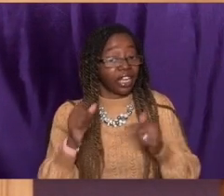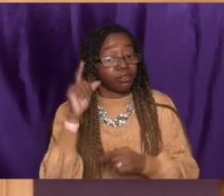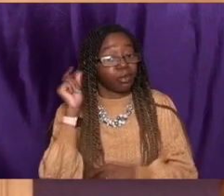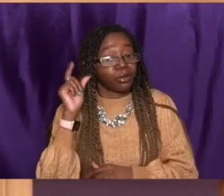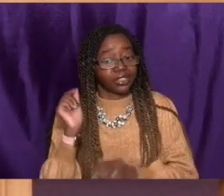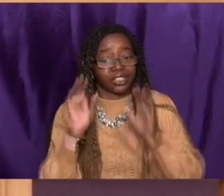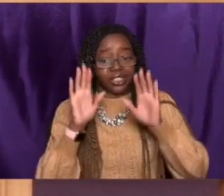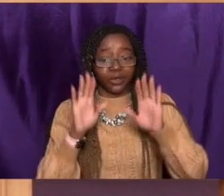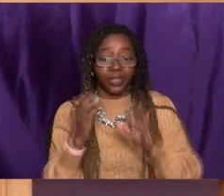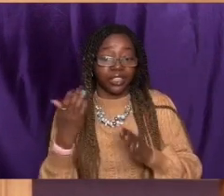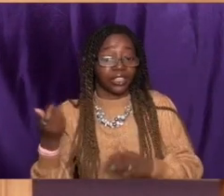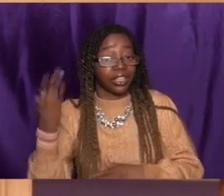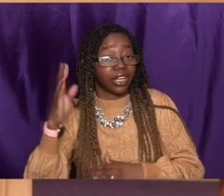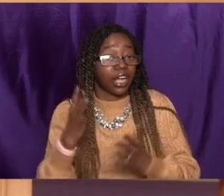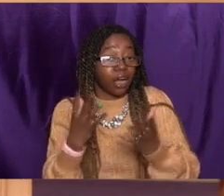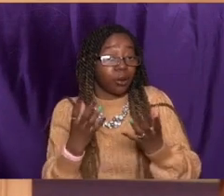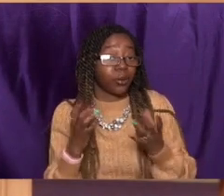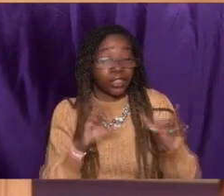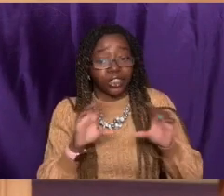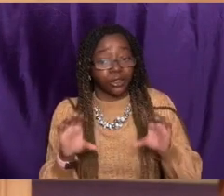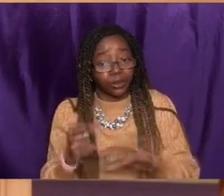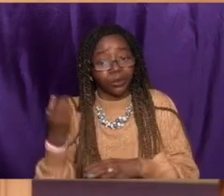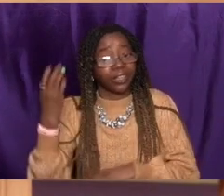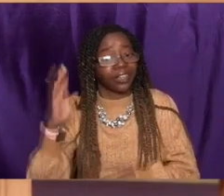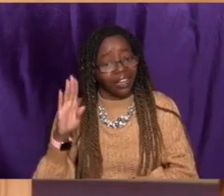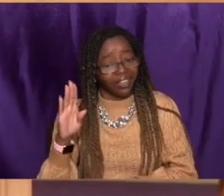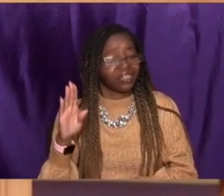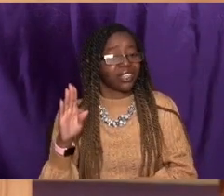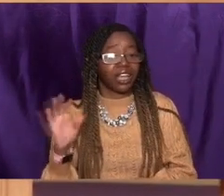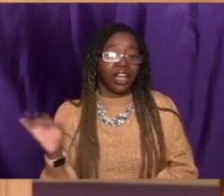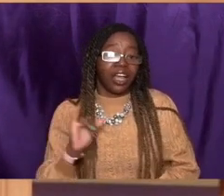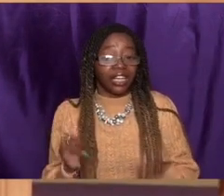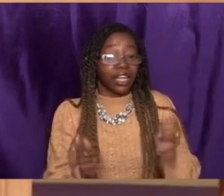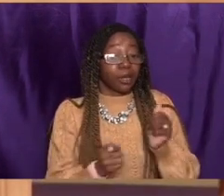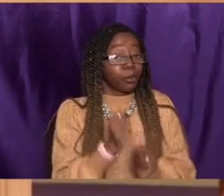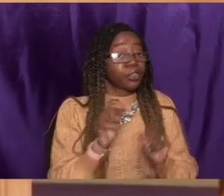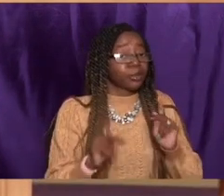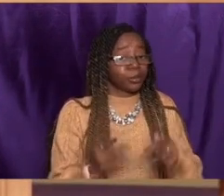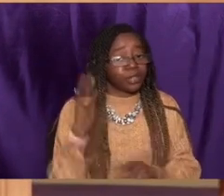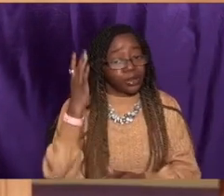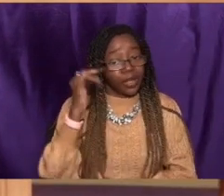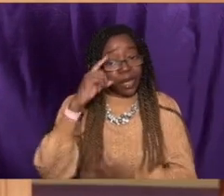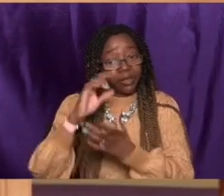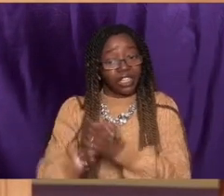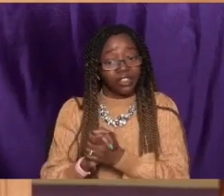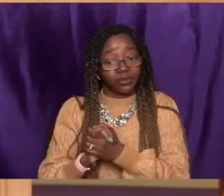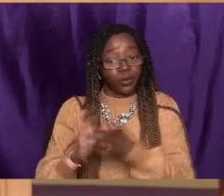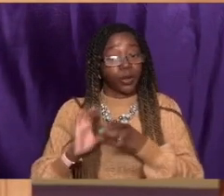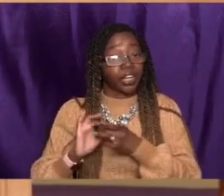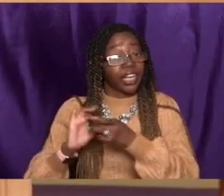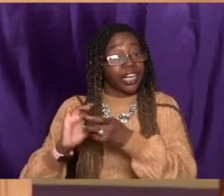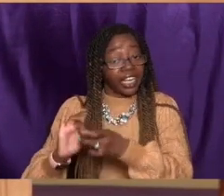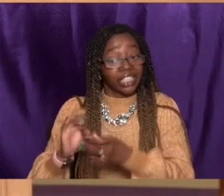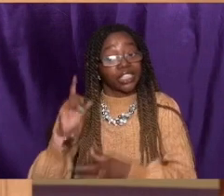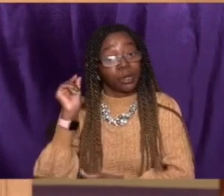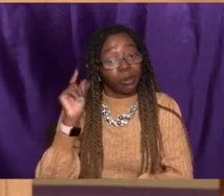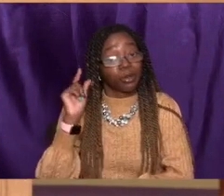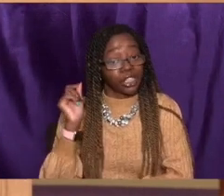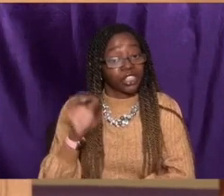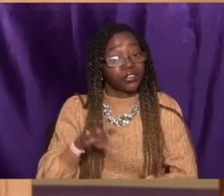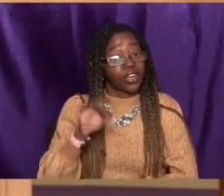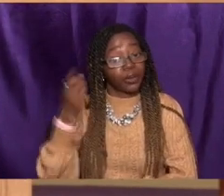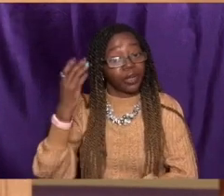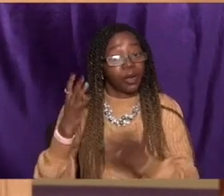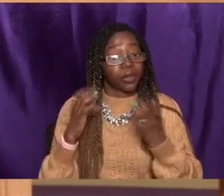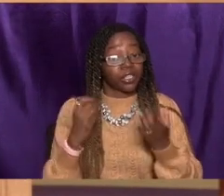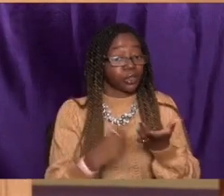hears this great thing that God wants to do, and like most of us, this is why I believe we're related to Moses, when he found out that God